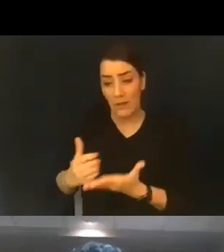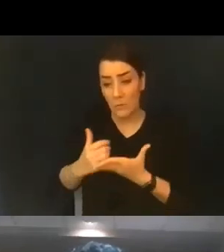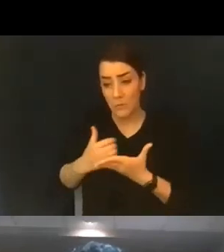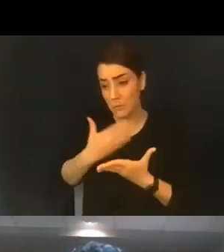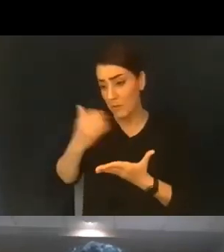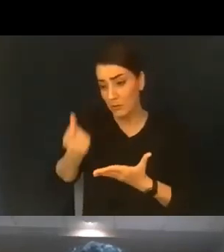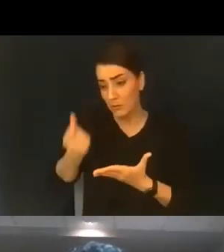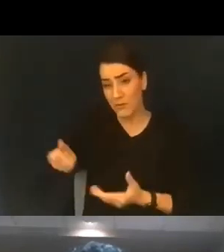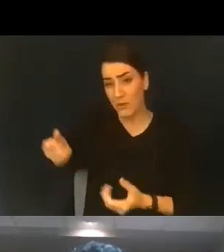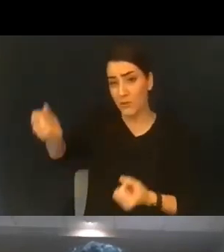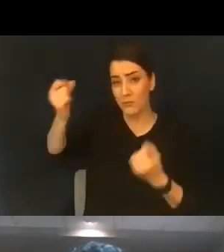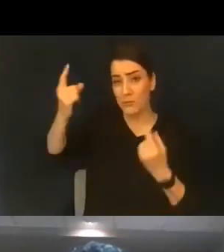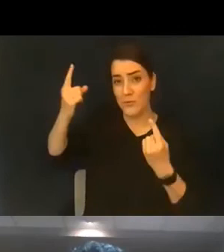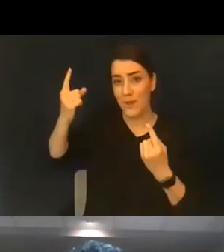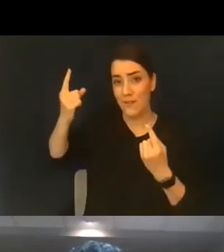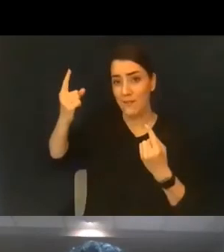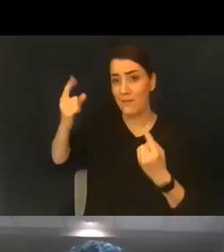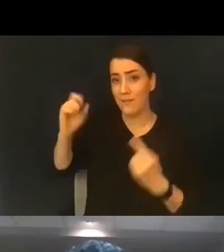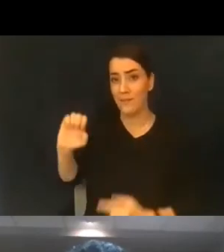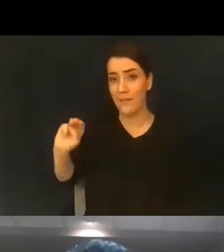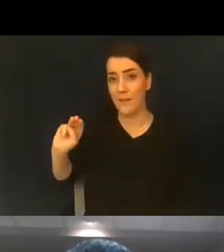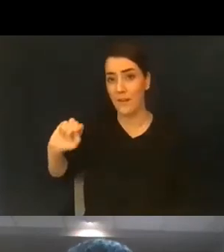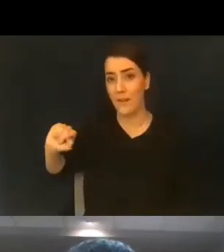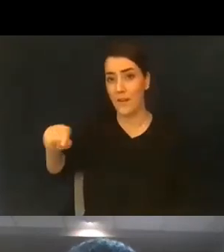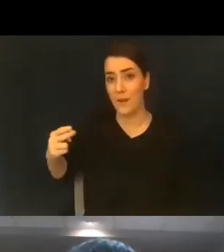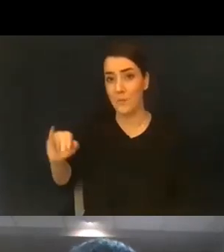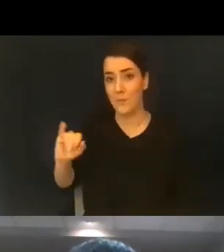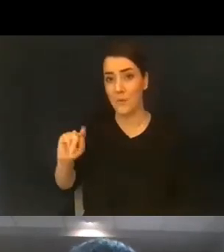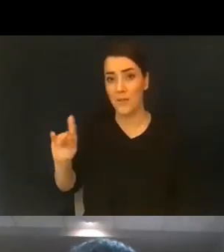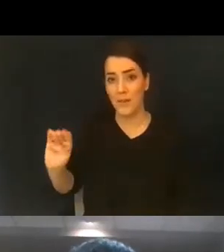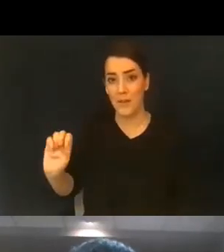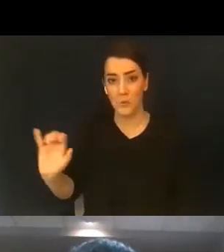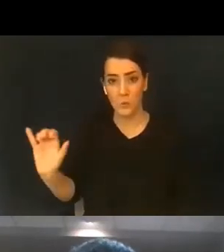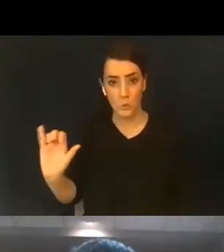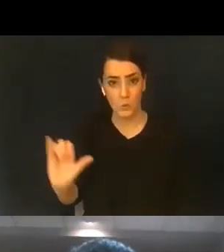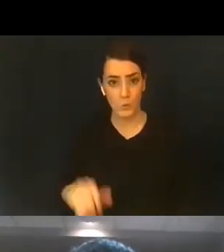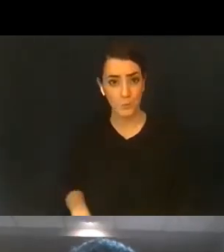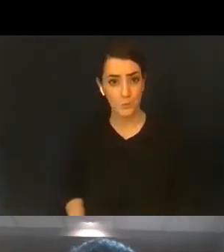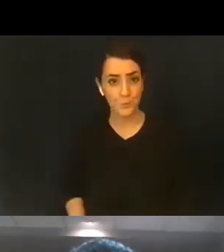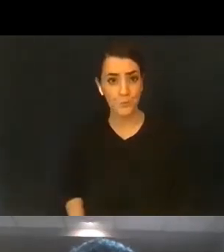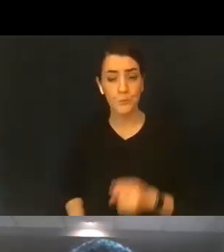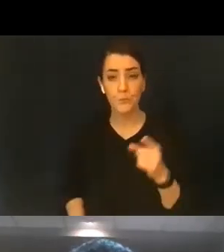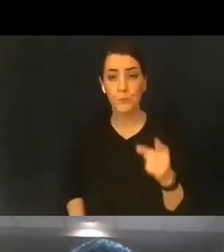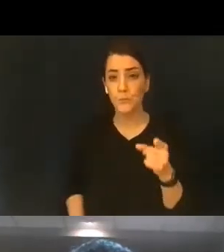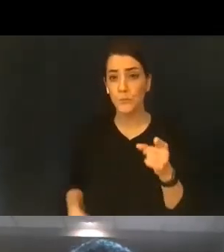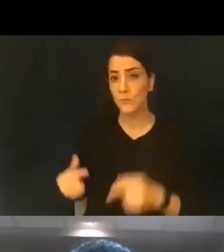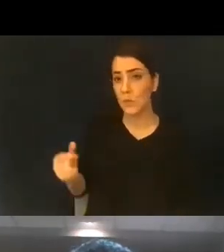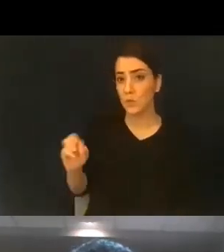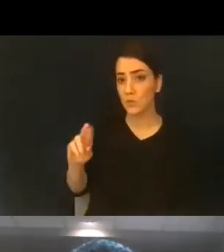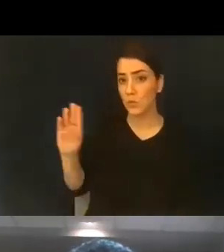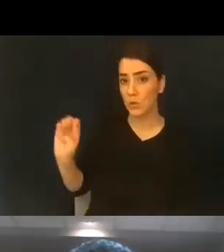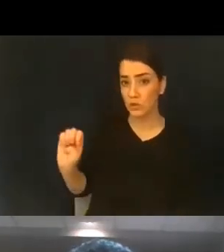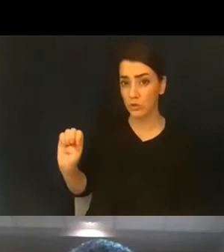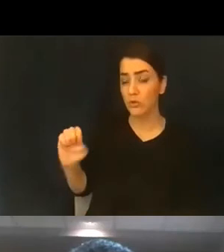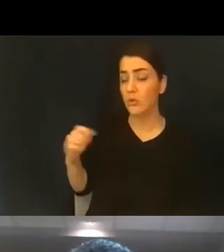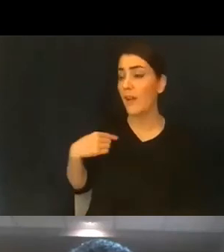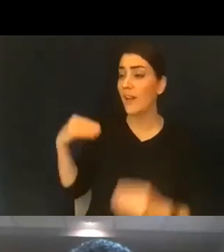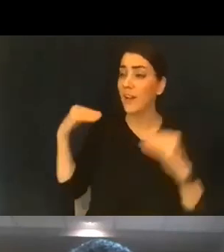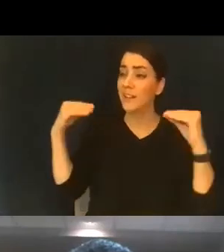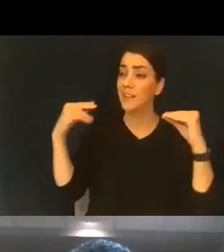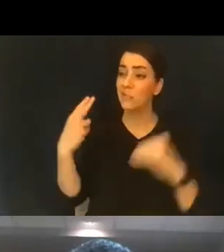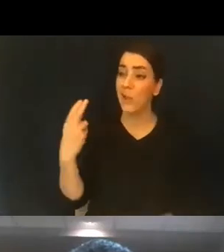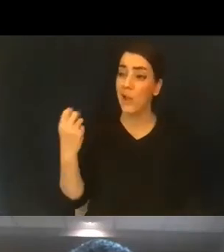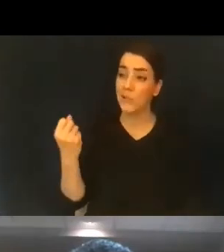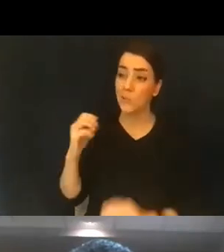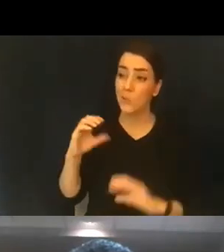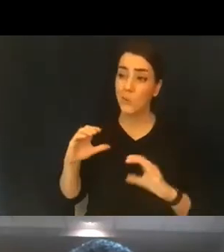Maybe I'd step in with a follow-up question here. So I know I teach a high school course, a comparative genocide studies high school